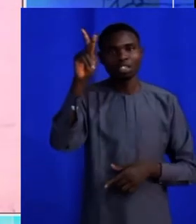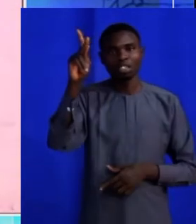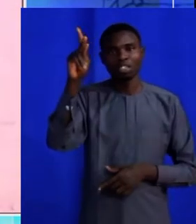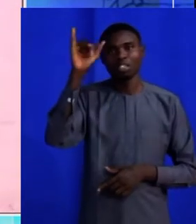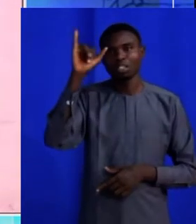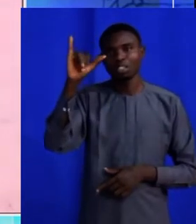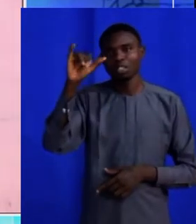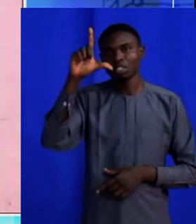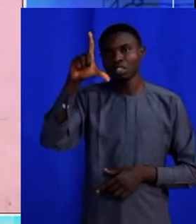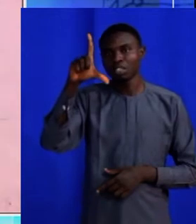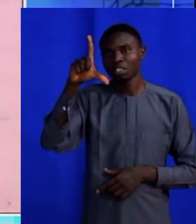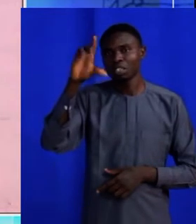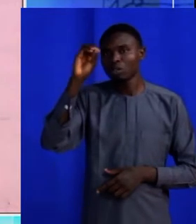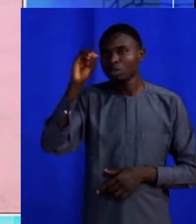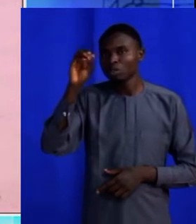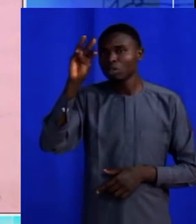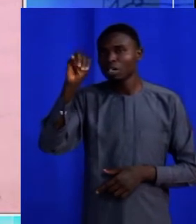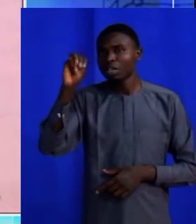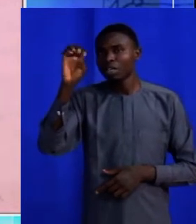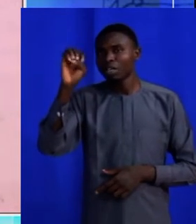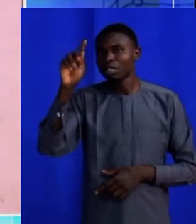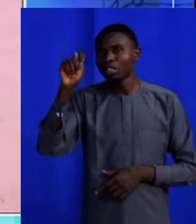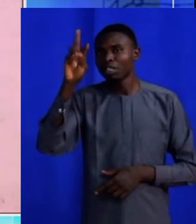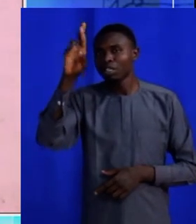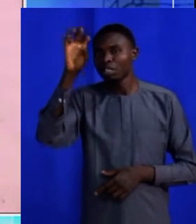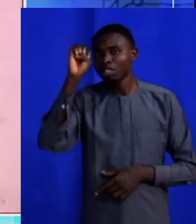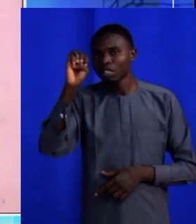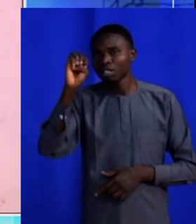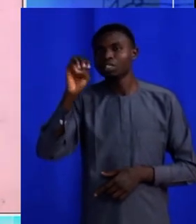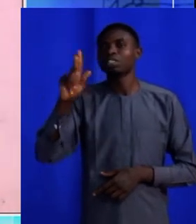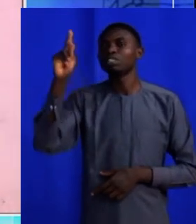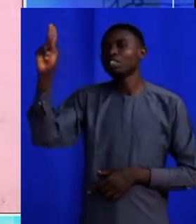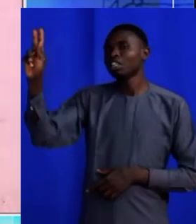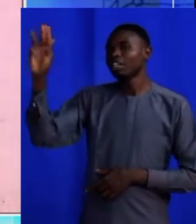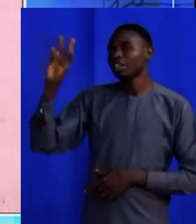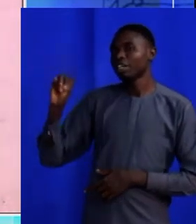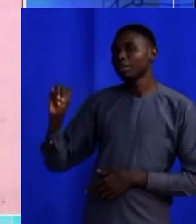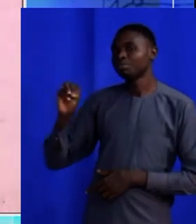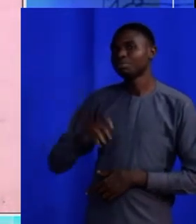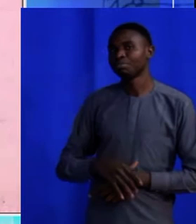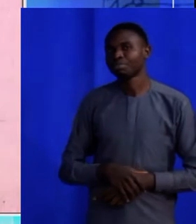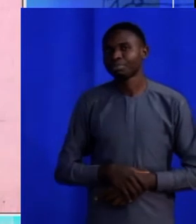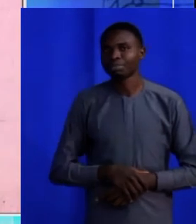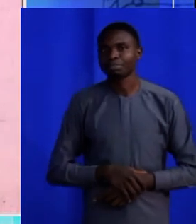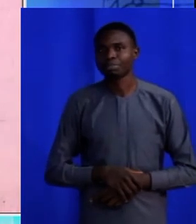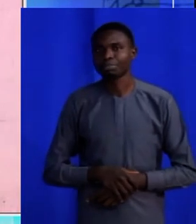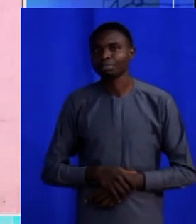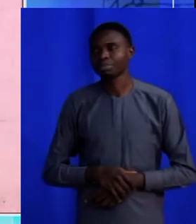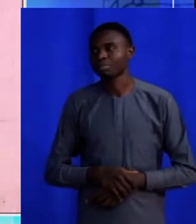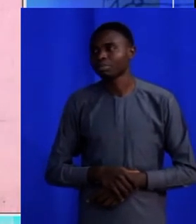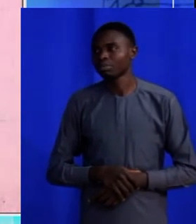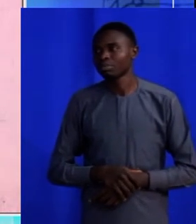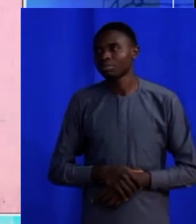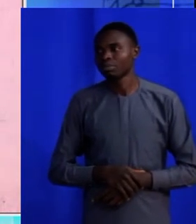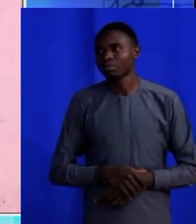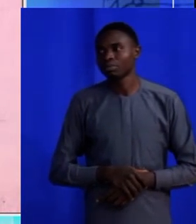All right, let us see them one by one. Now food, give an example, what type of animals give food or provide food for human